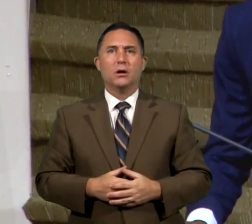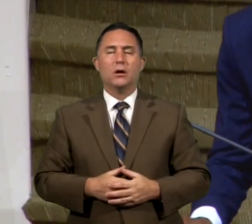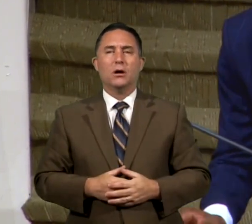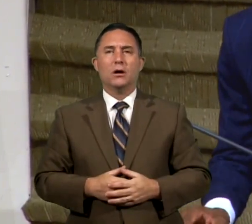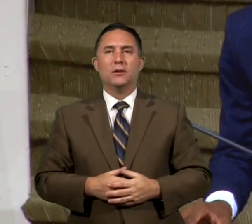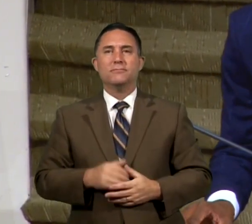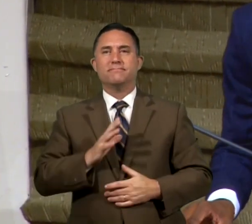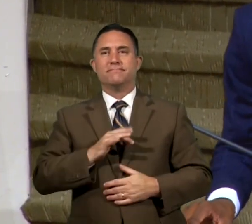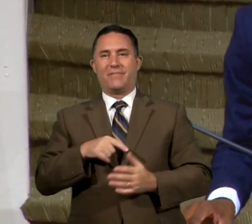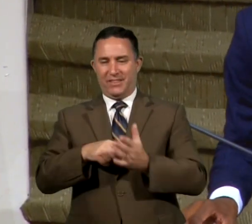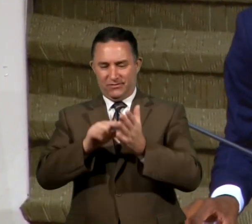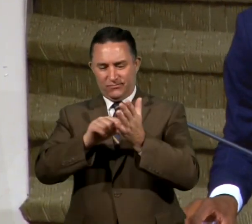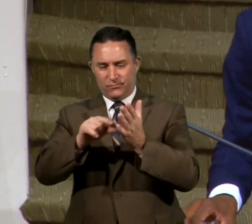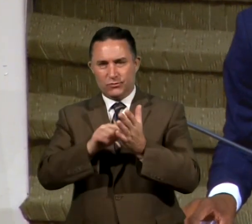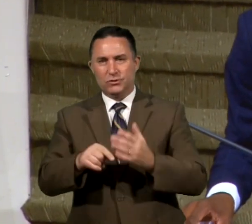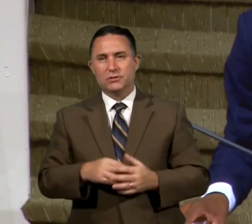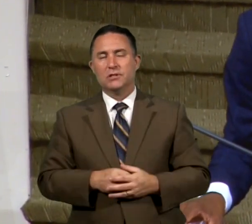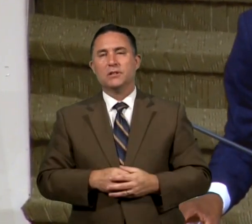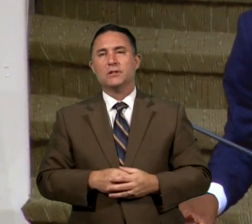I love this text.